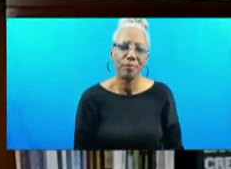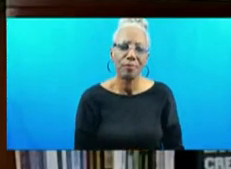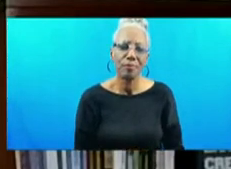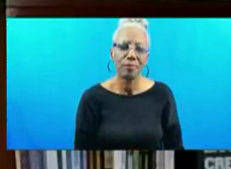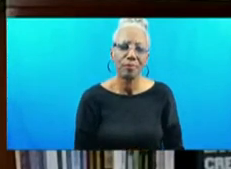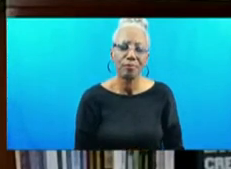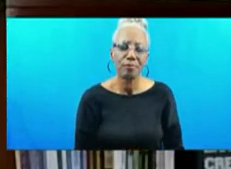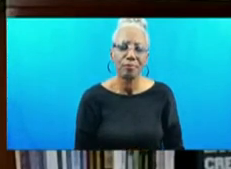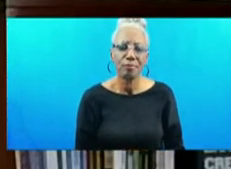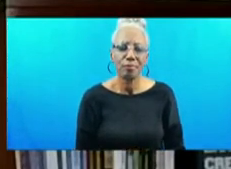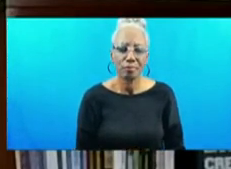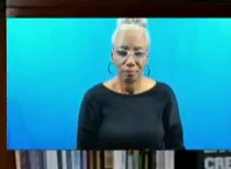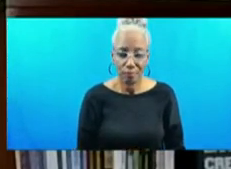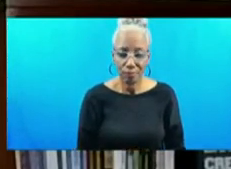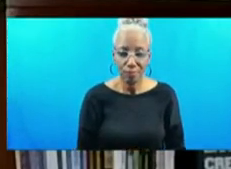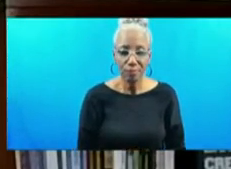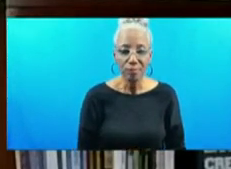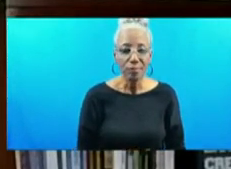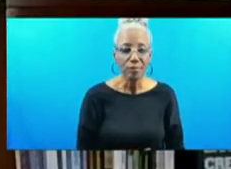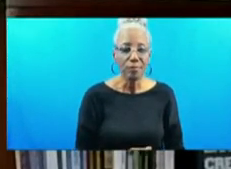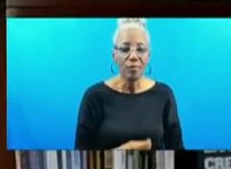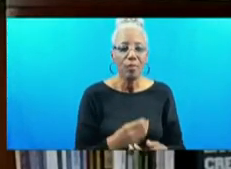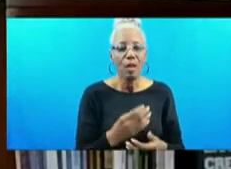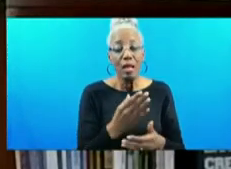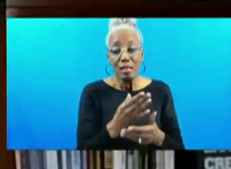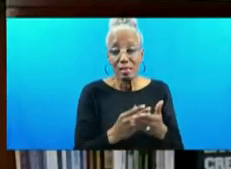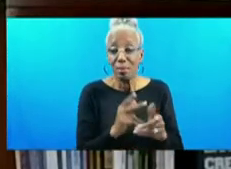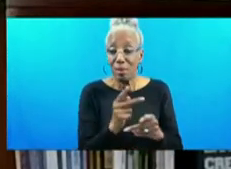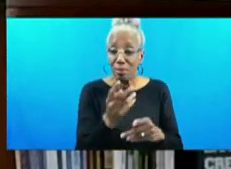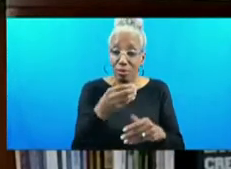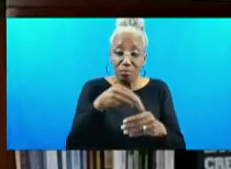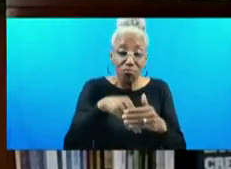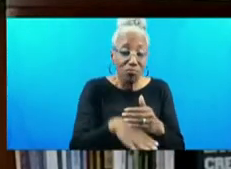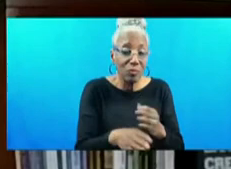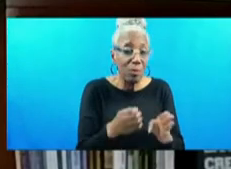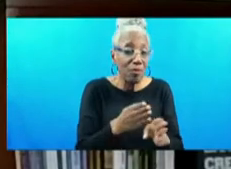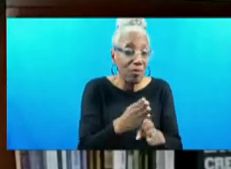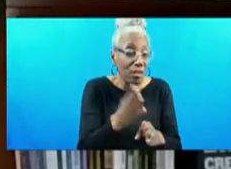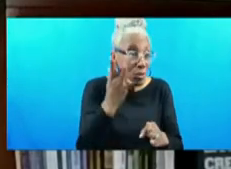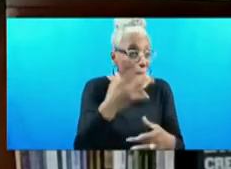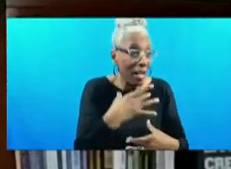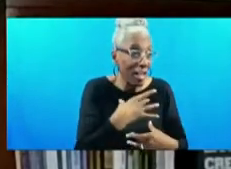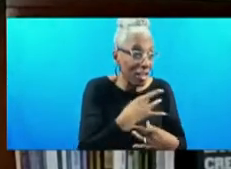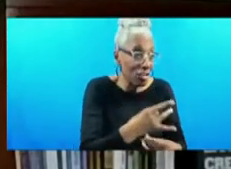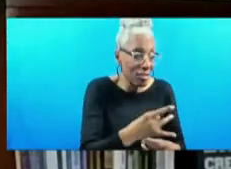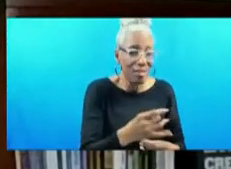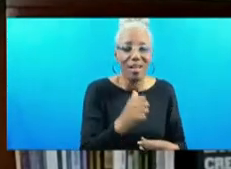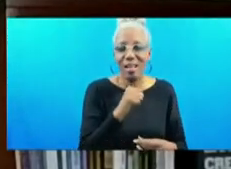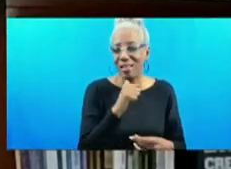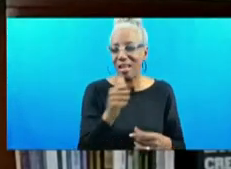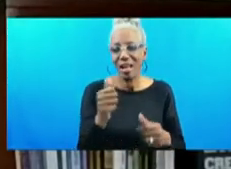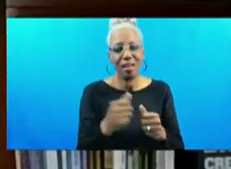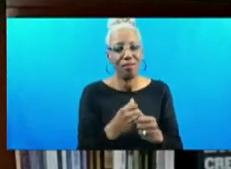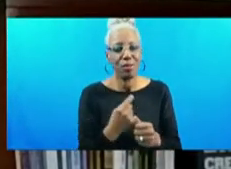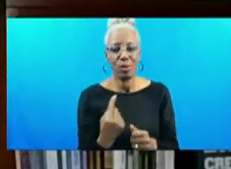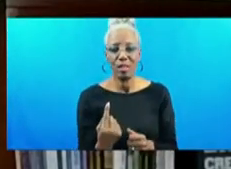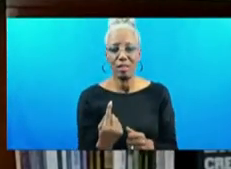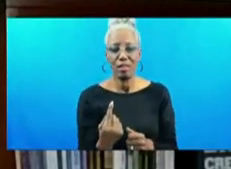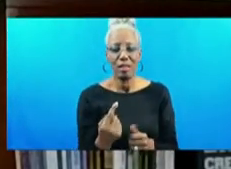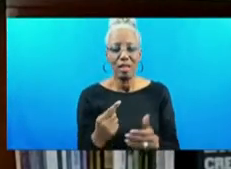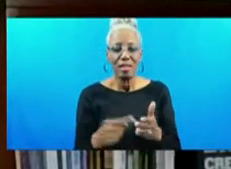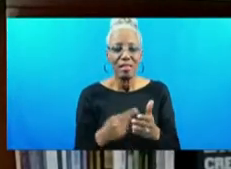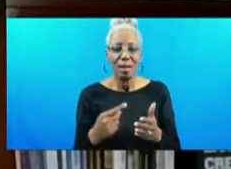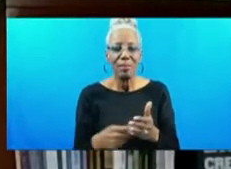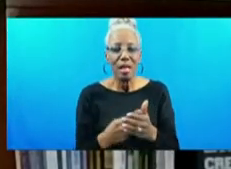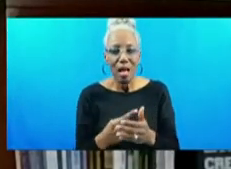they naturally just have an interest in it. Oftentimes it's about how they recognize their own strengths and may gain an interest through exposure.